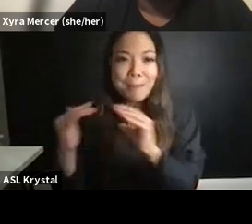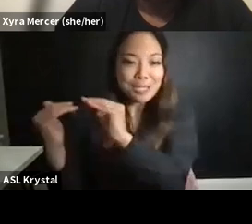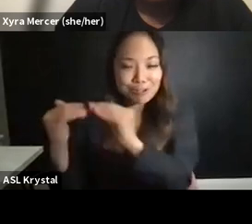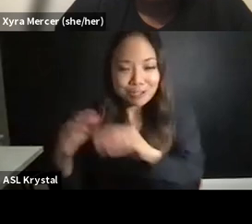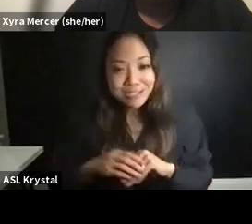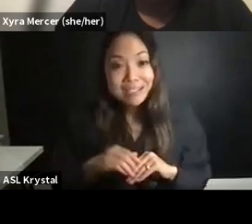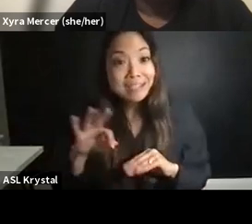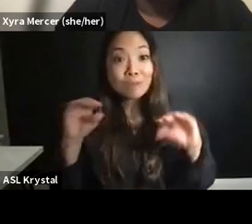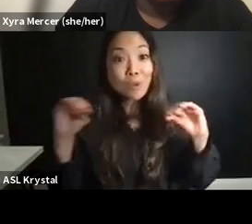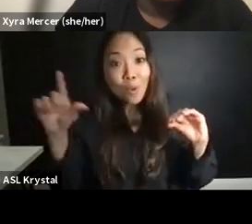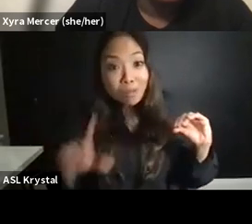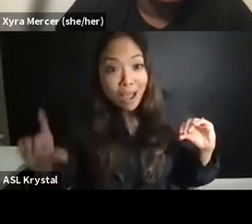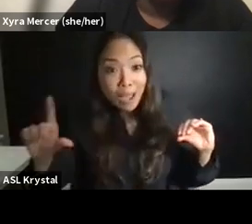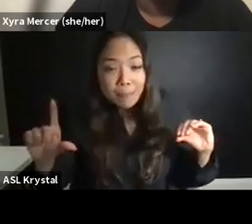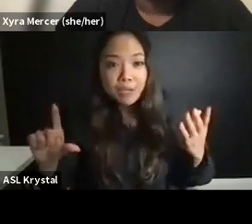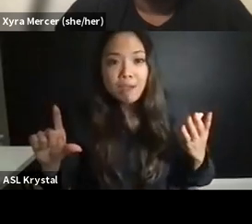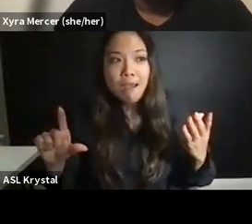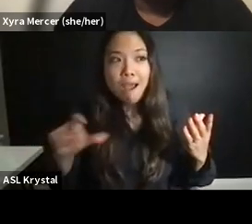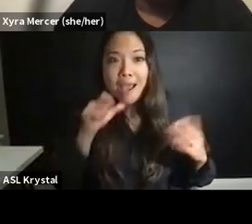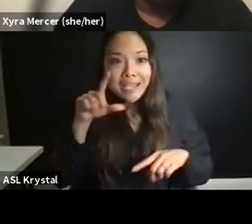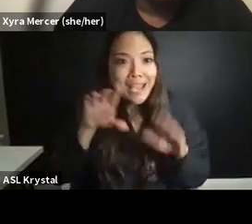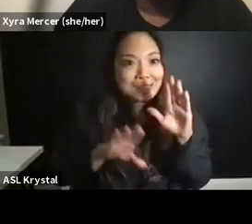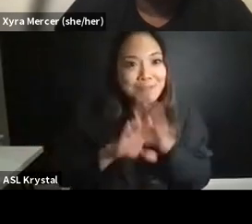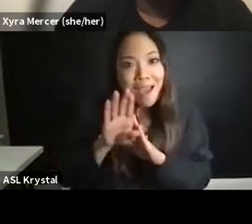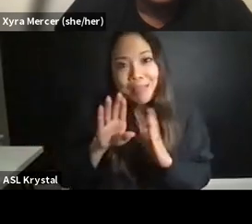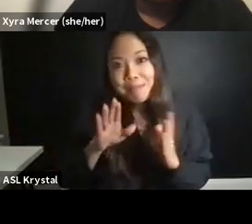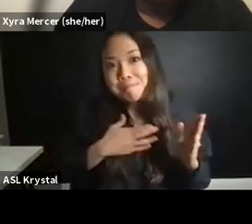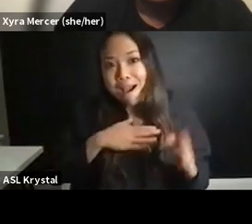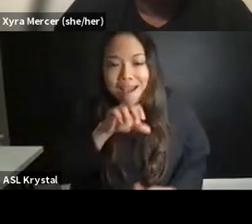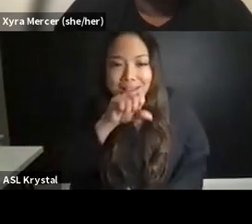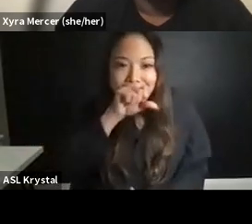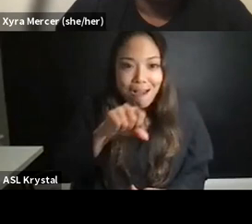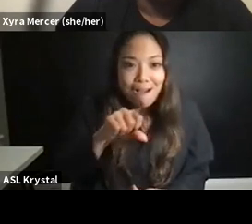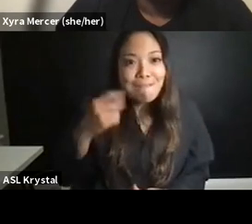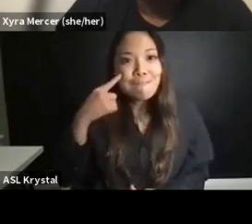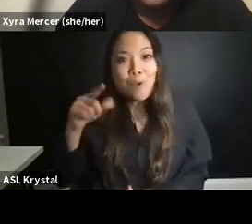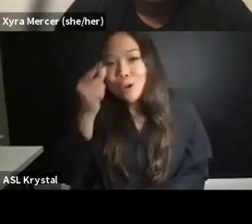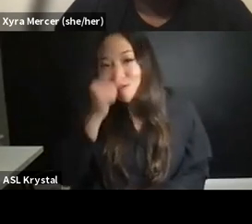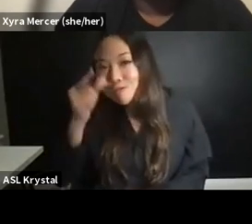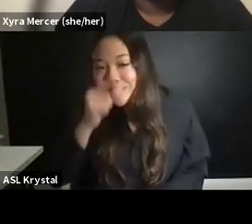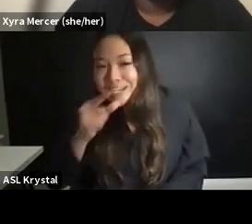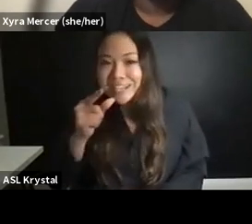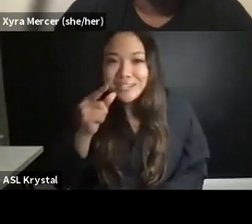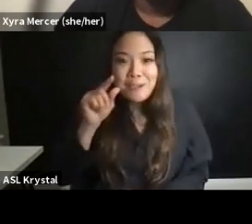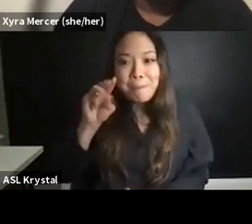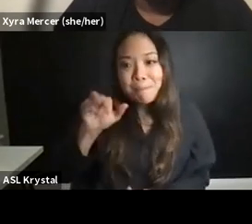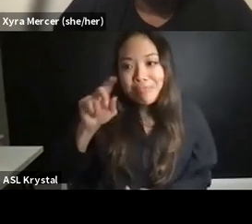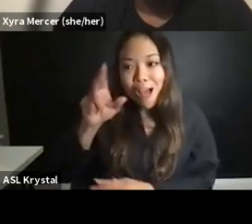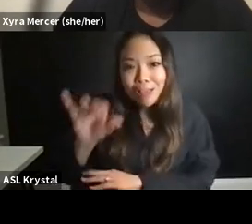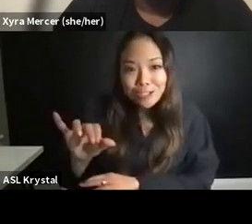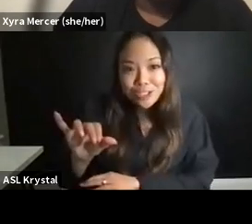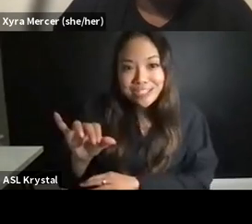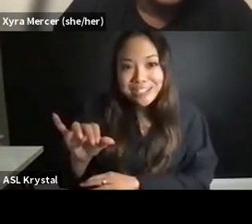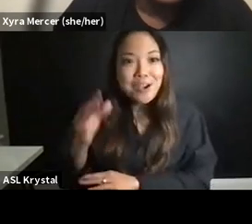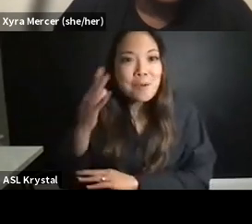would have developed my love for greek mythology and reading other percy jackson books in the library that i could find my